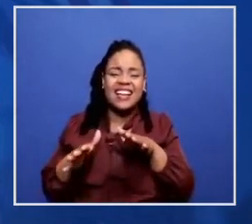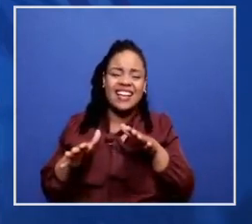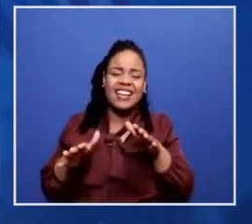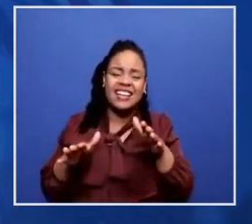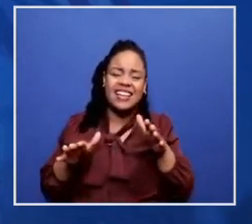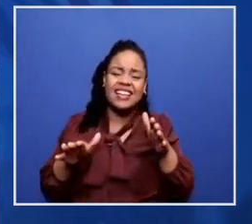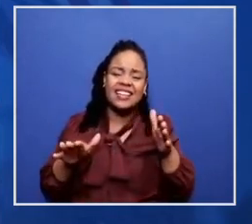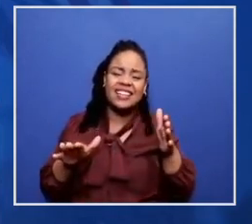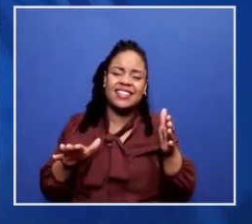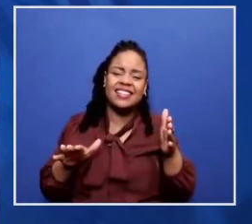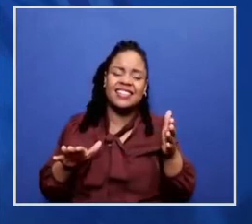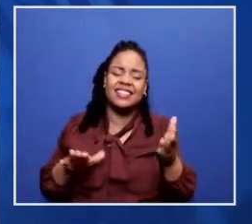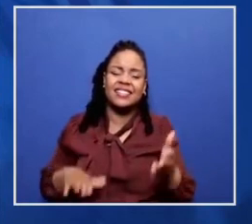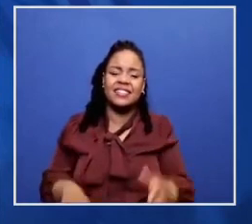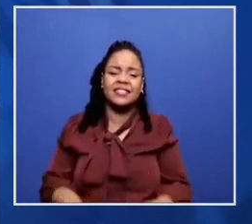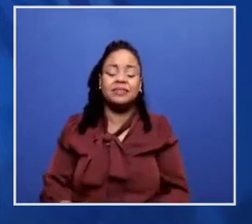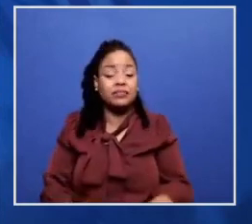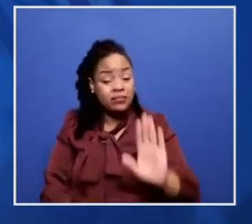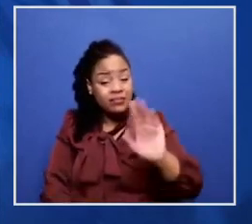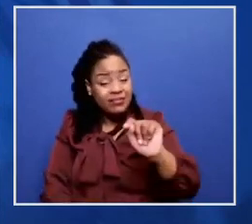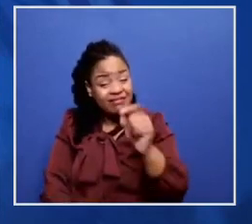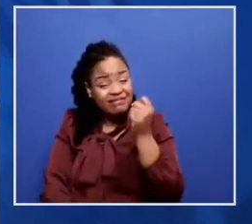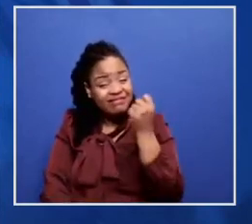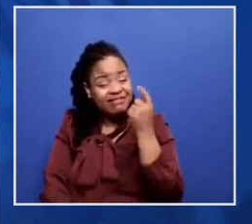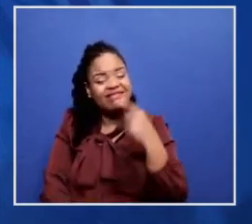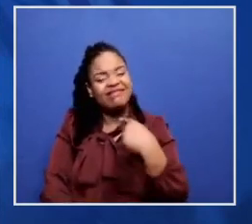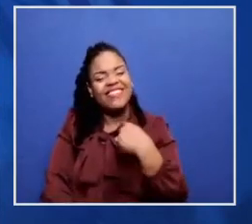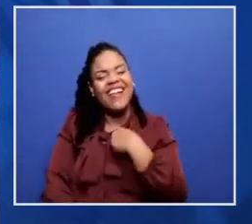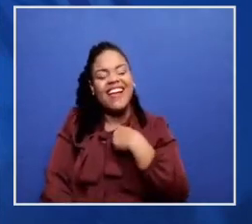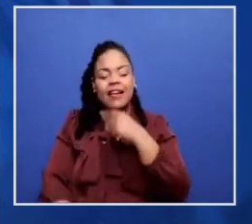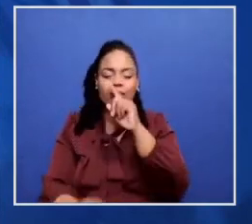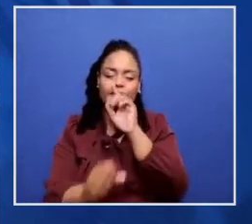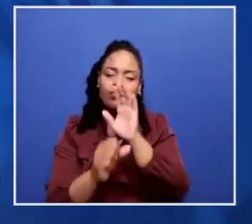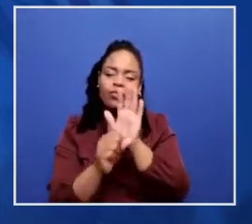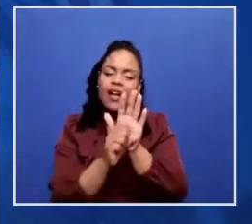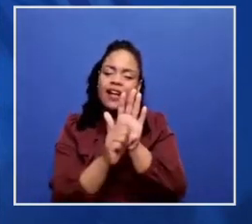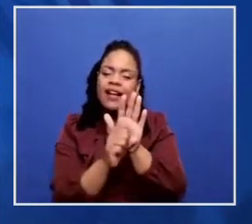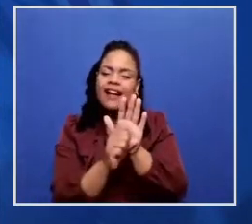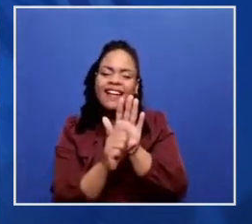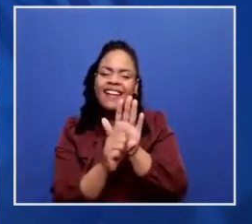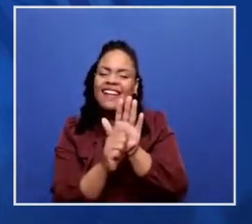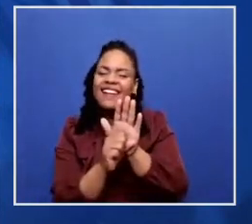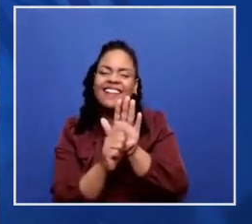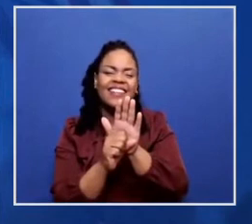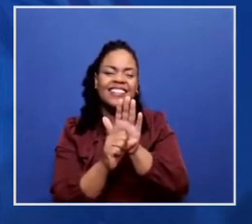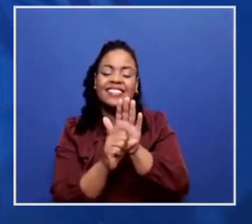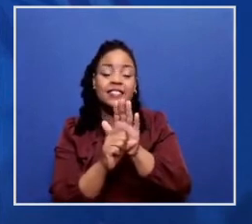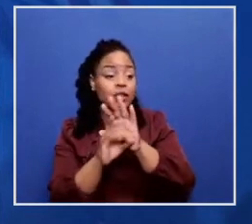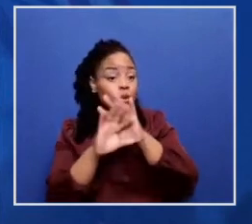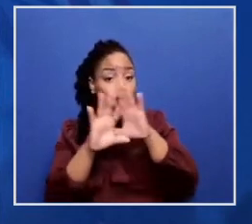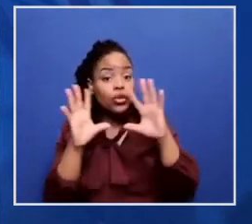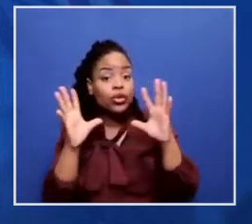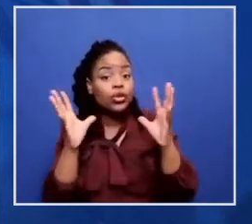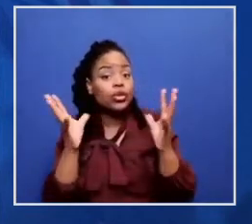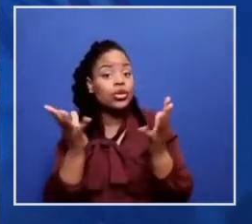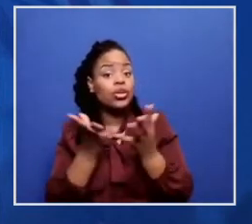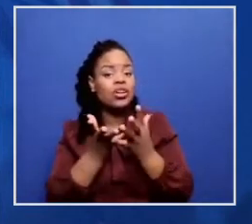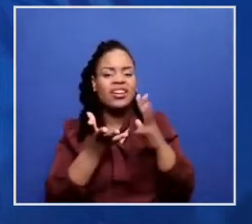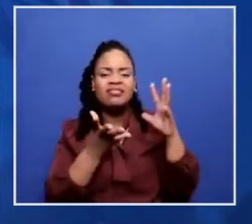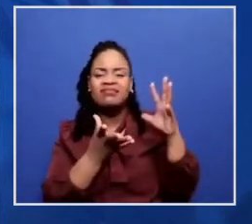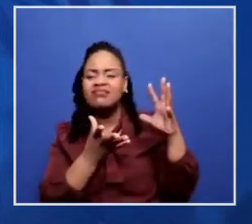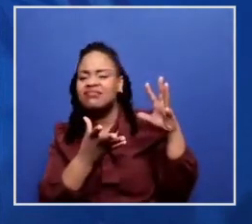dying, but I promise we'll take the world to its feet. Oh,